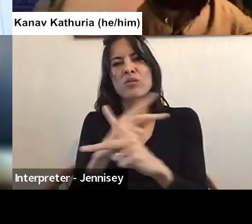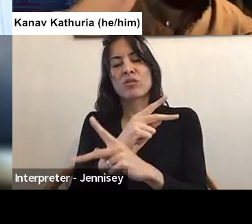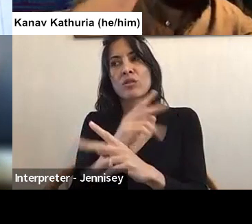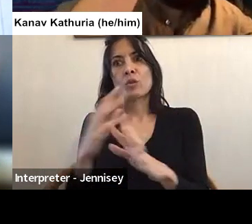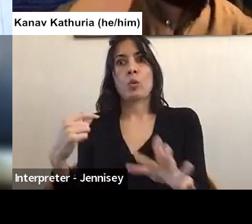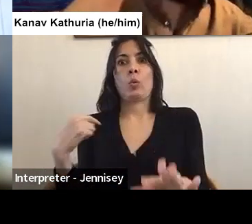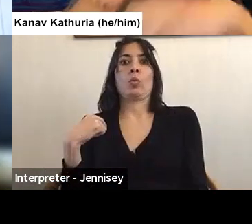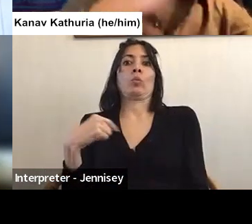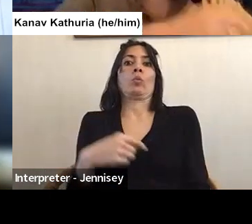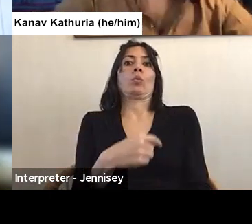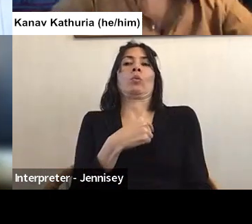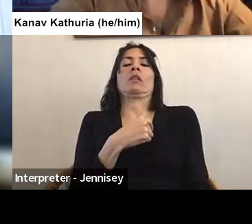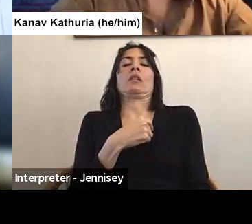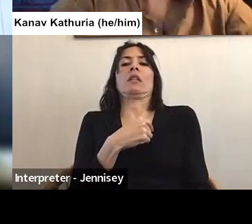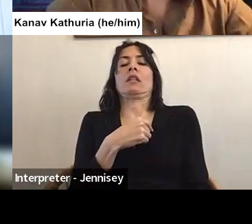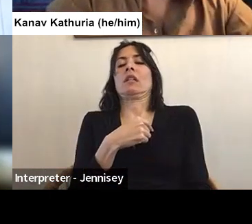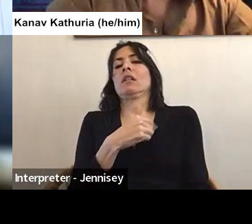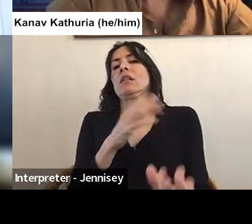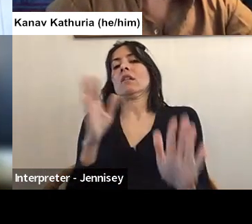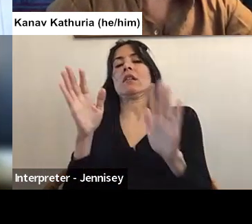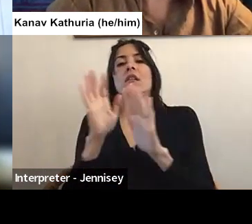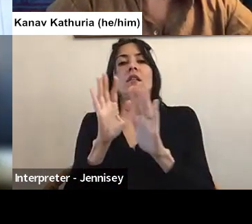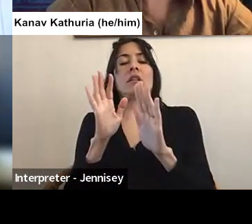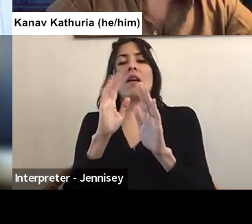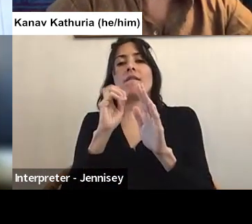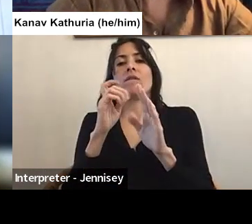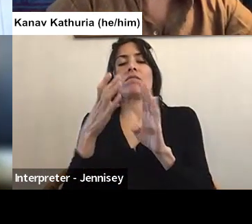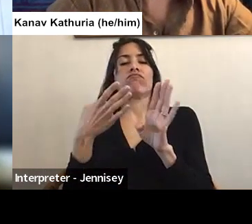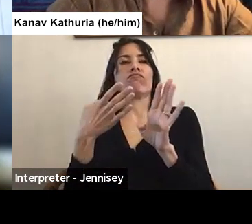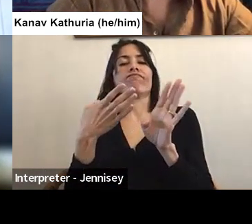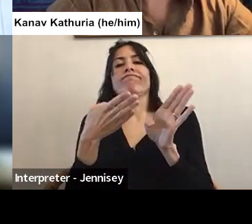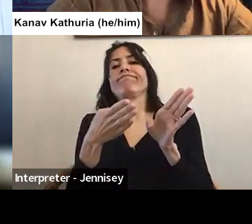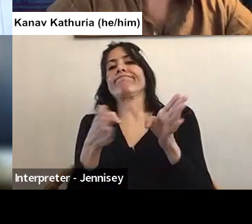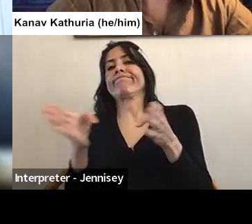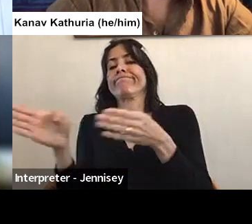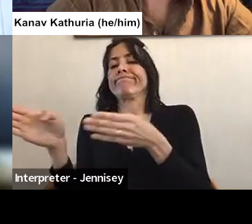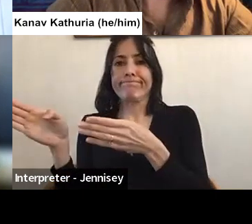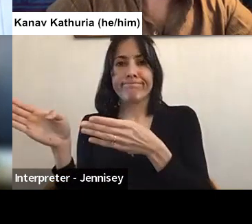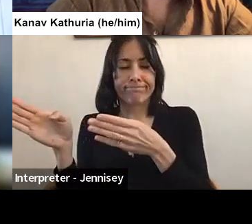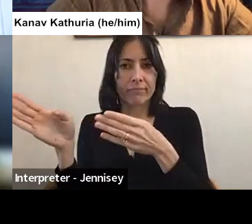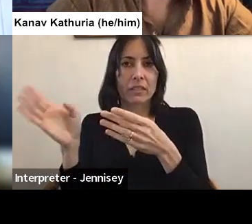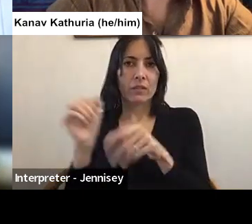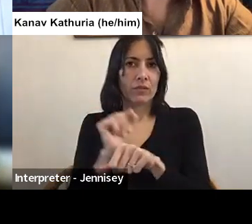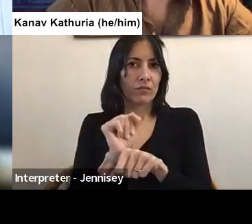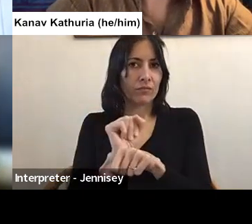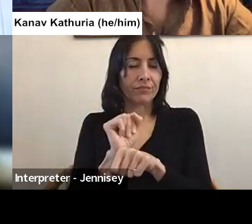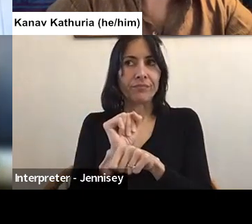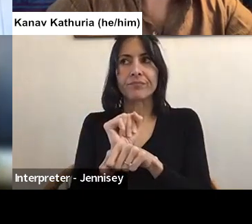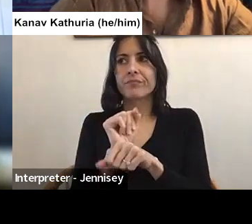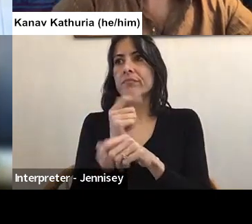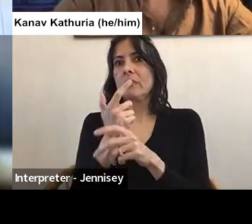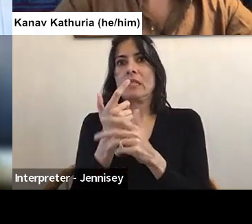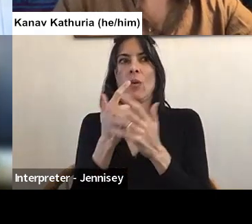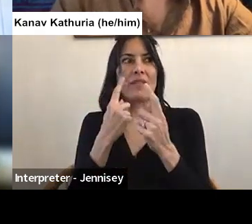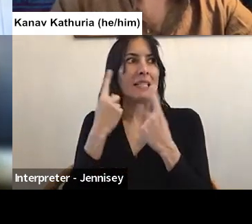to pushing out whatever it didn't require, which we do on a regular basis anyway, just to keep the lights on in